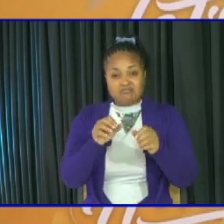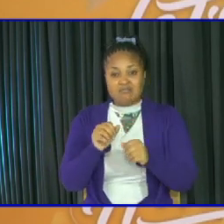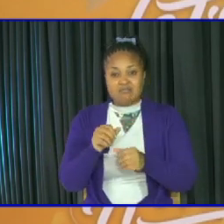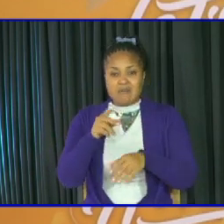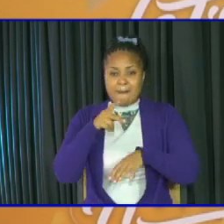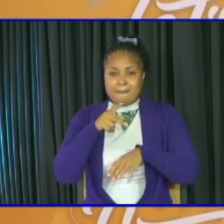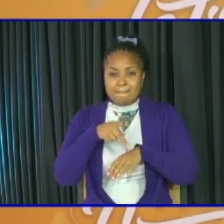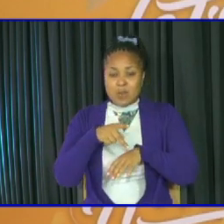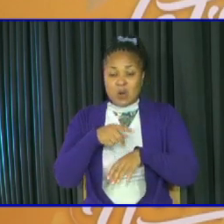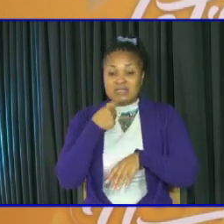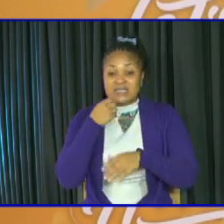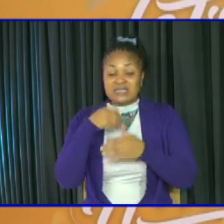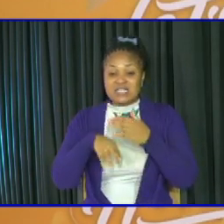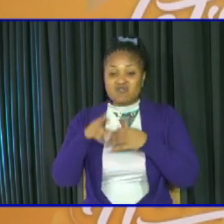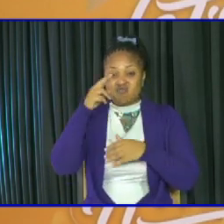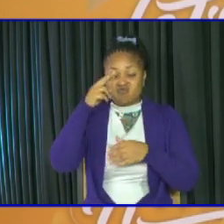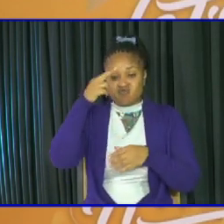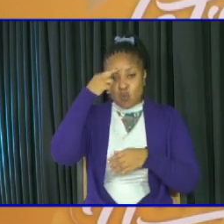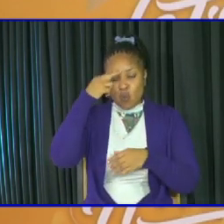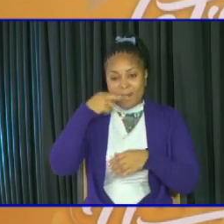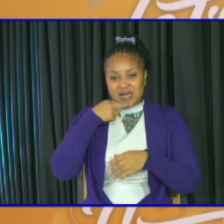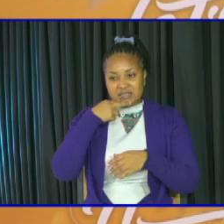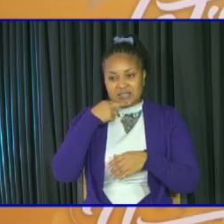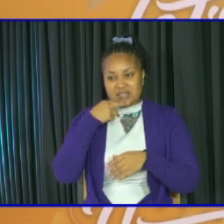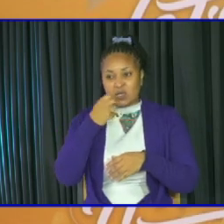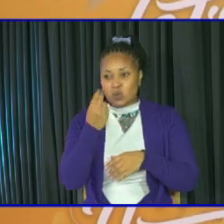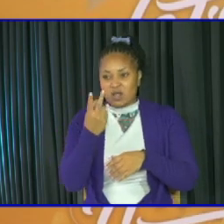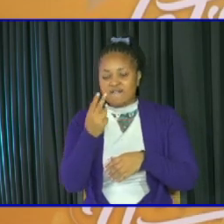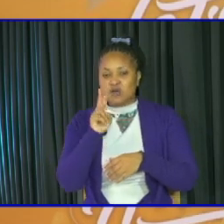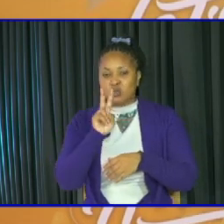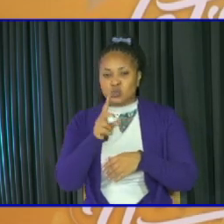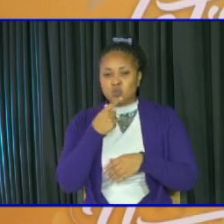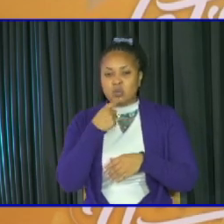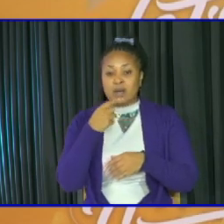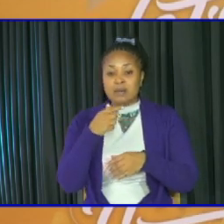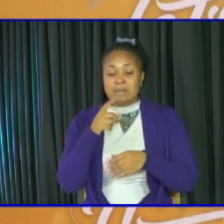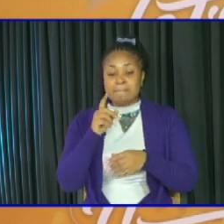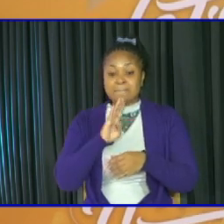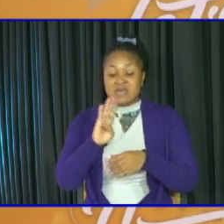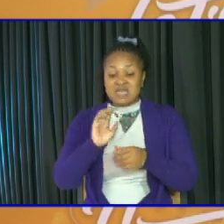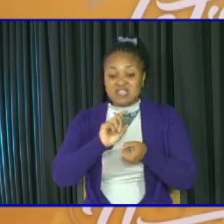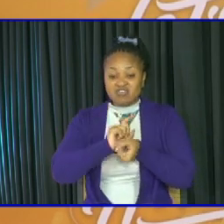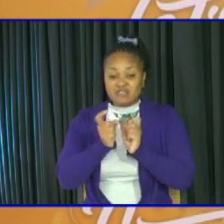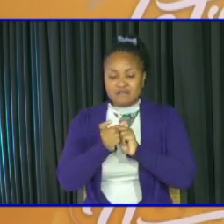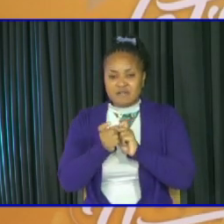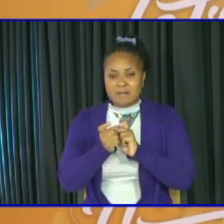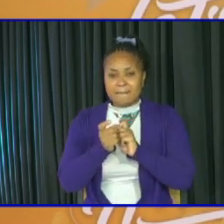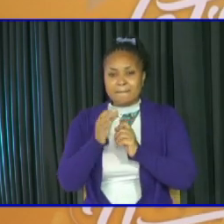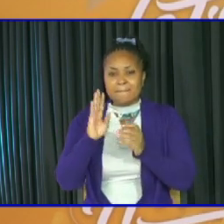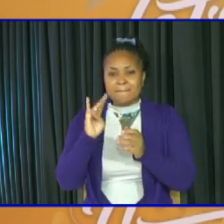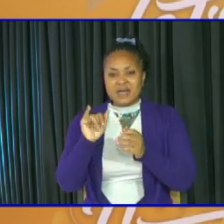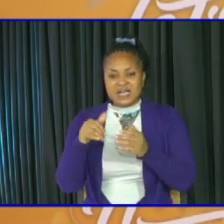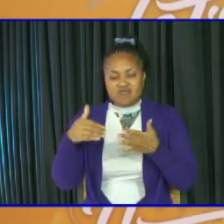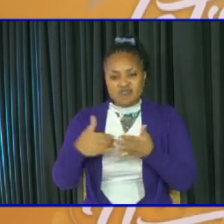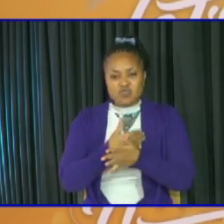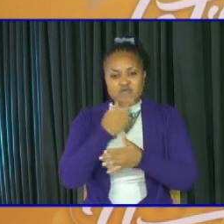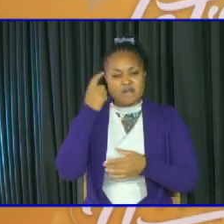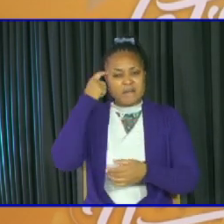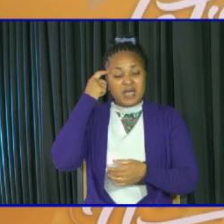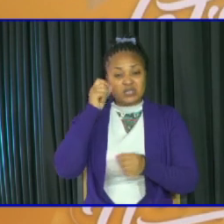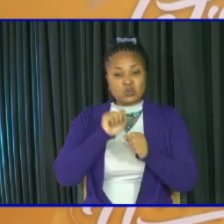Romans 12, verse 2, be transformed by the renewing of your mind. So be